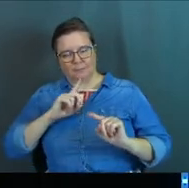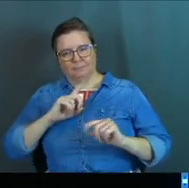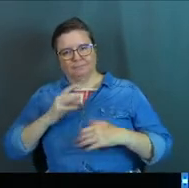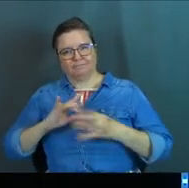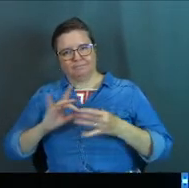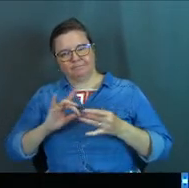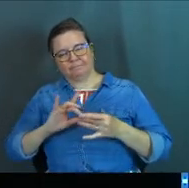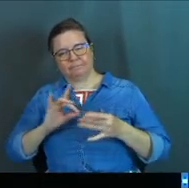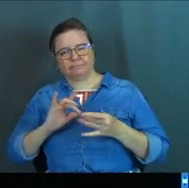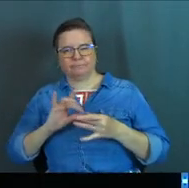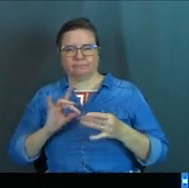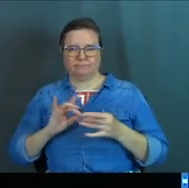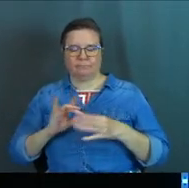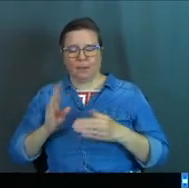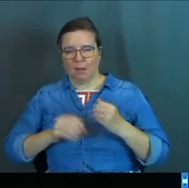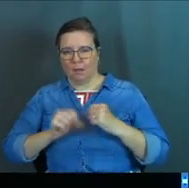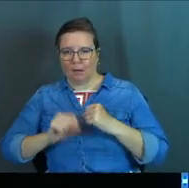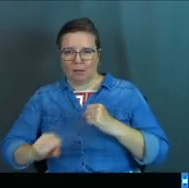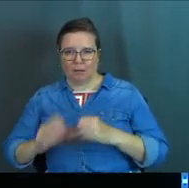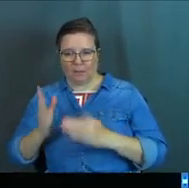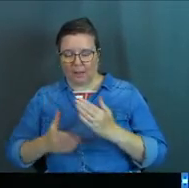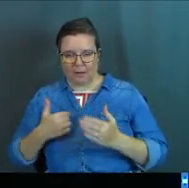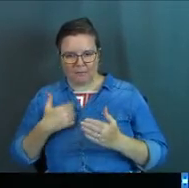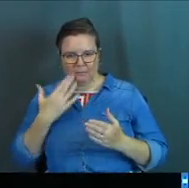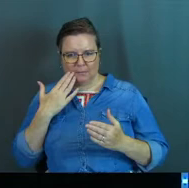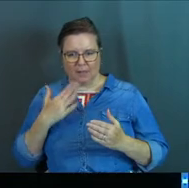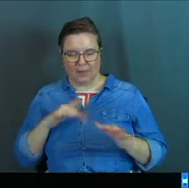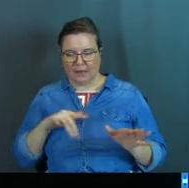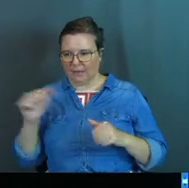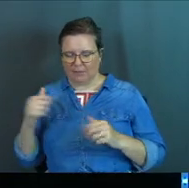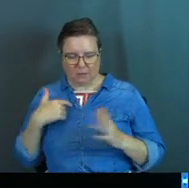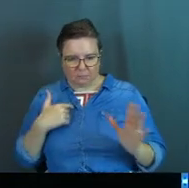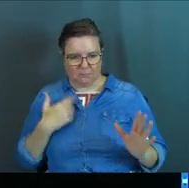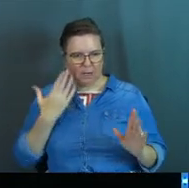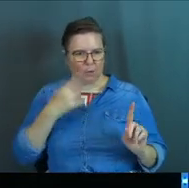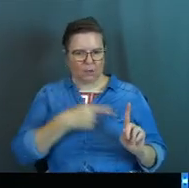questions, talk the whole time, and get to the end of it, and I'm like, I don't even know what kind of week he had.